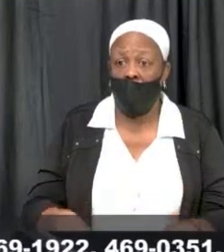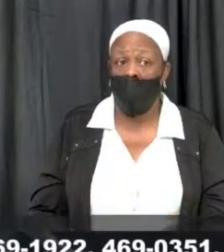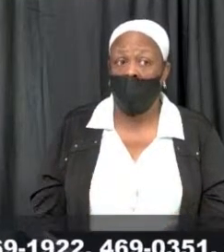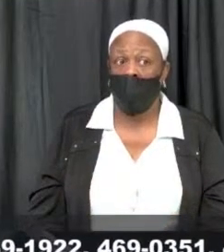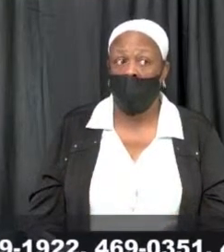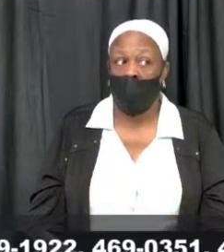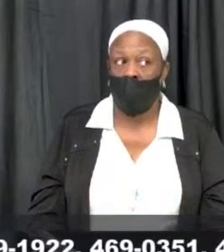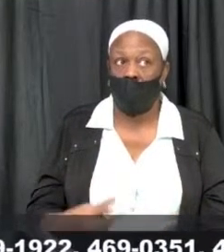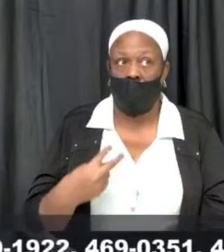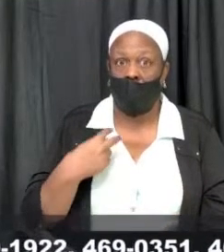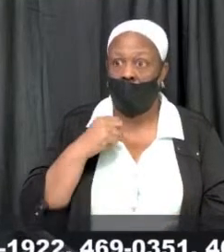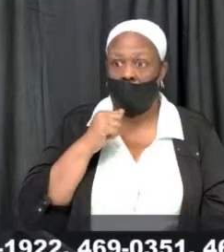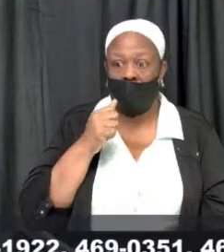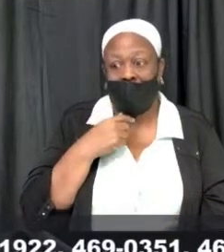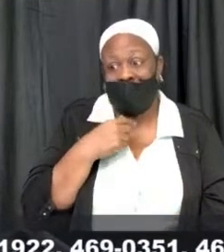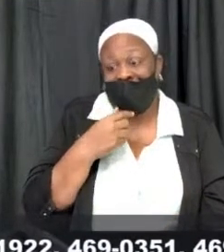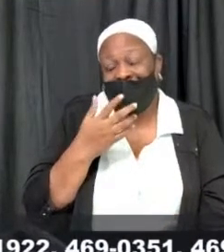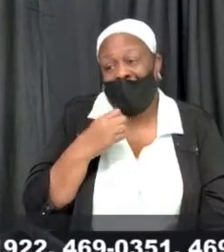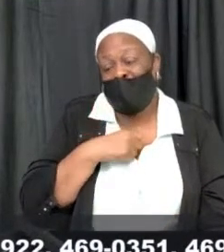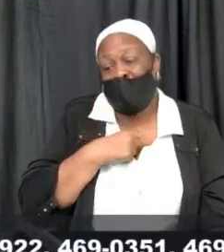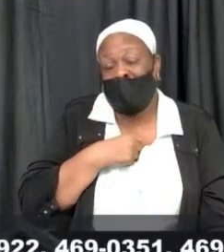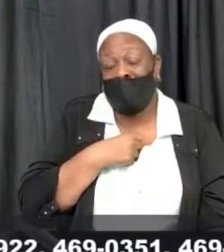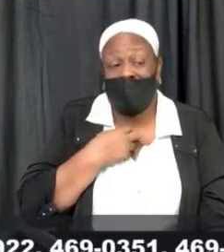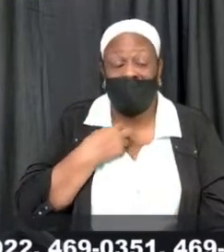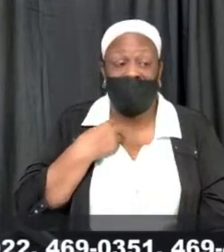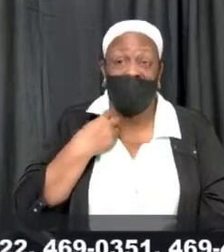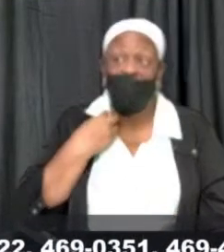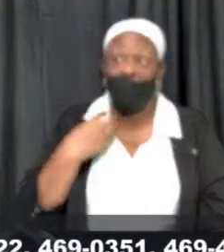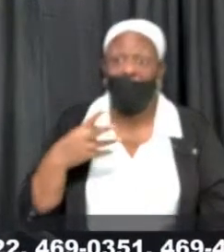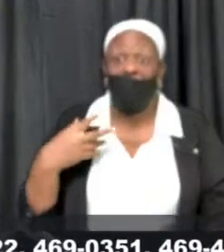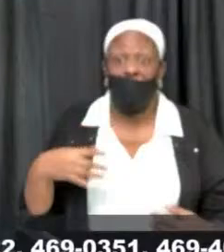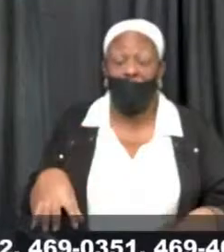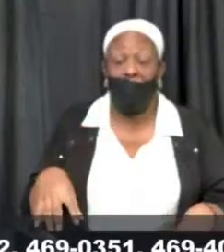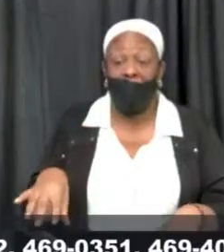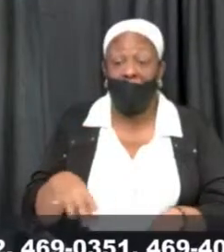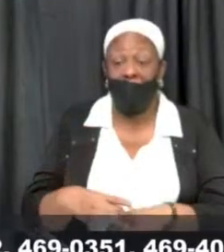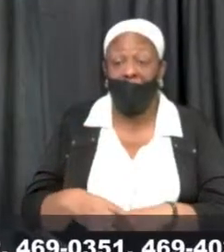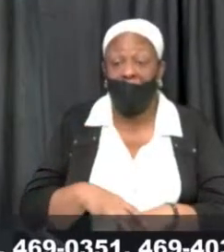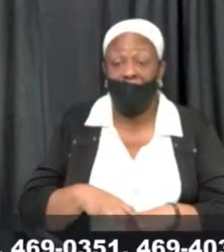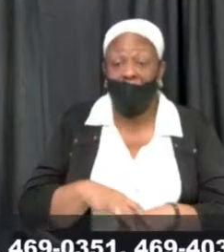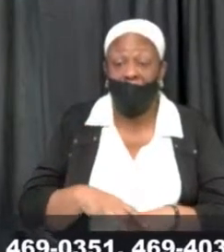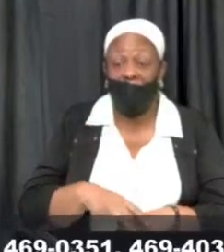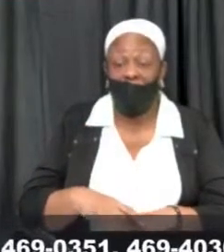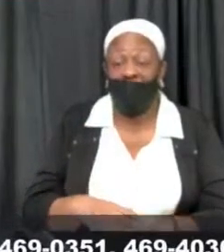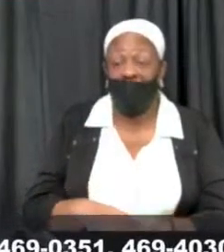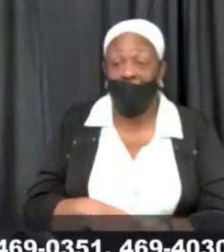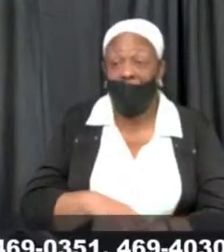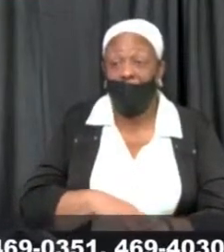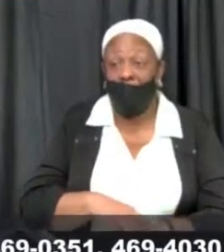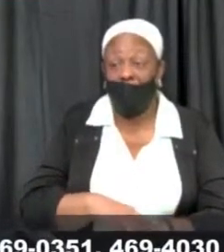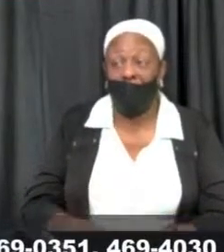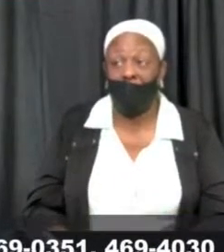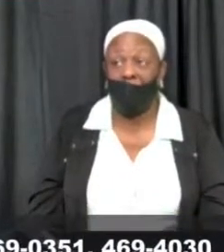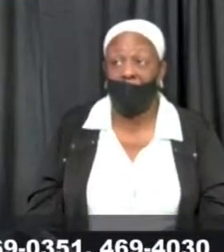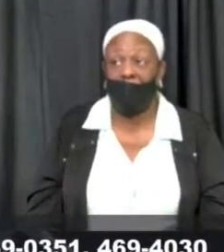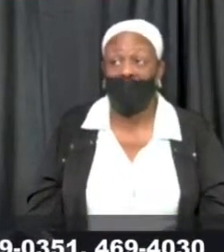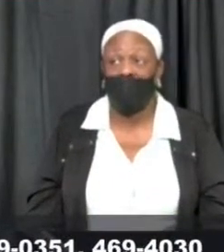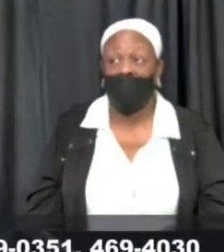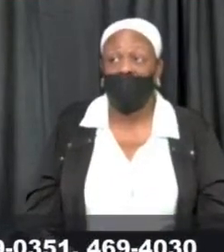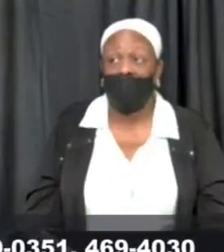Seismic Research Center in Trinidad and Tobago would have notified that this would have occurred